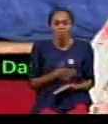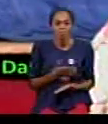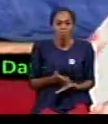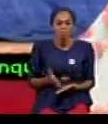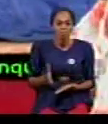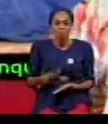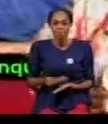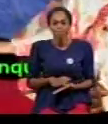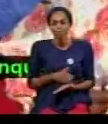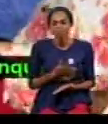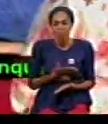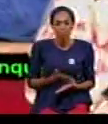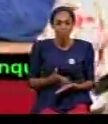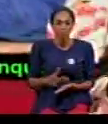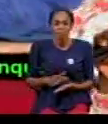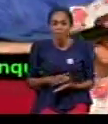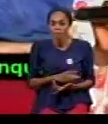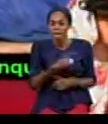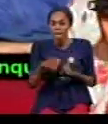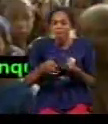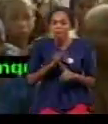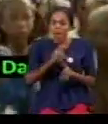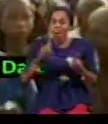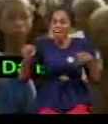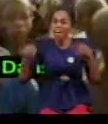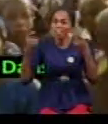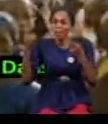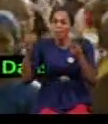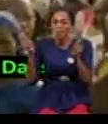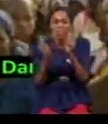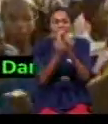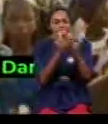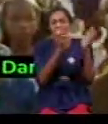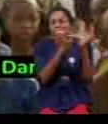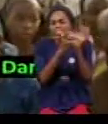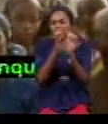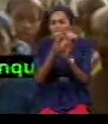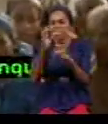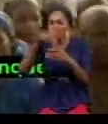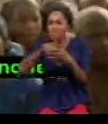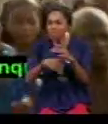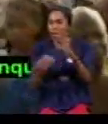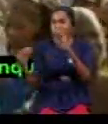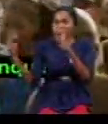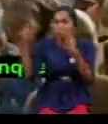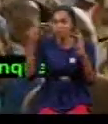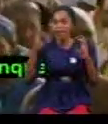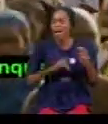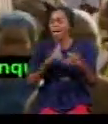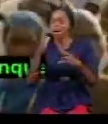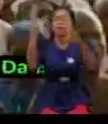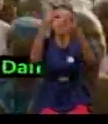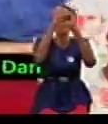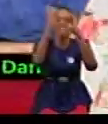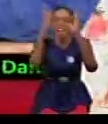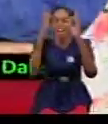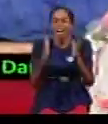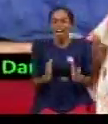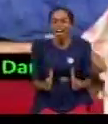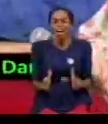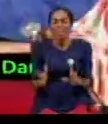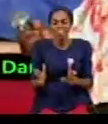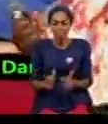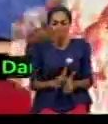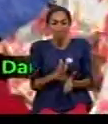Jesus into any battle, I am a winner. When I go with the Lord Jesus into any battle, I am a winner. When I